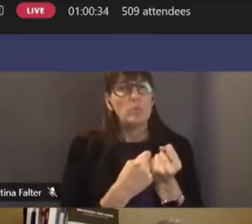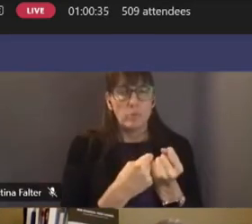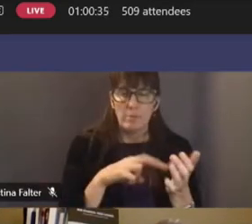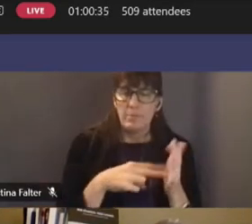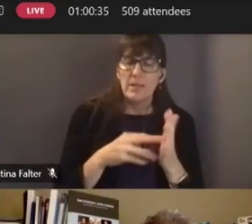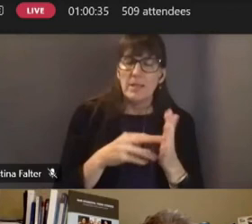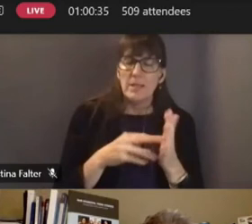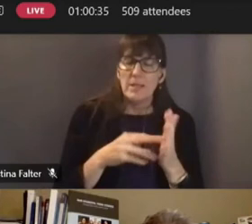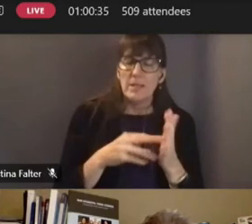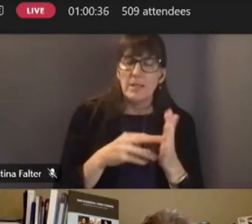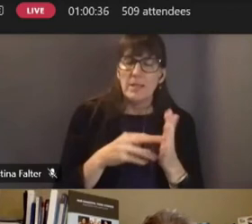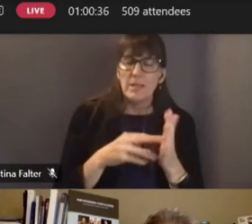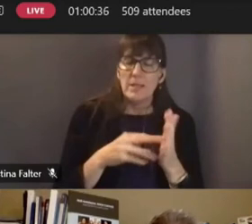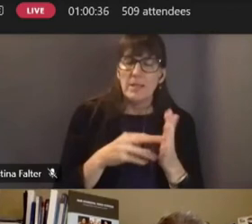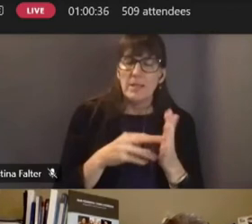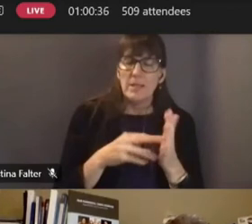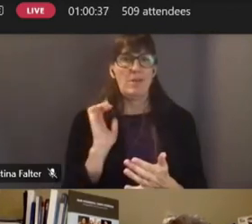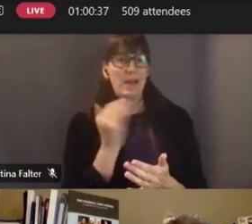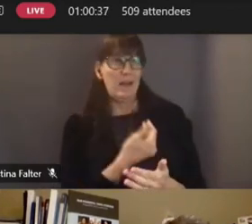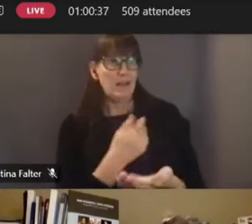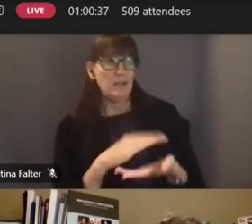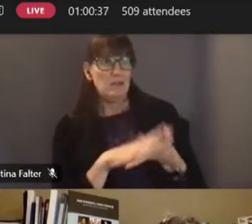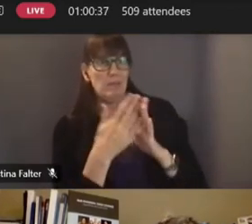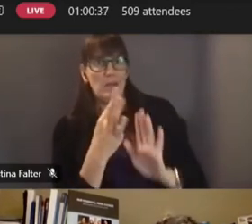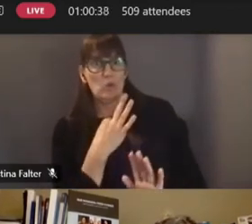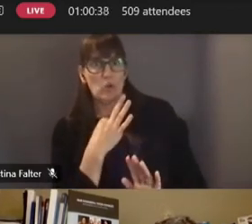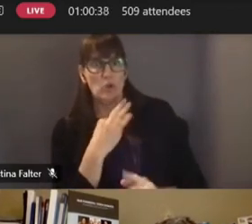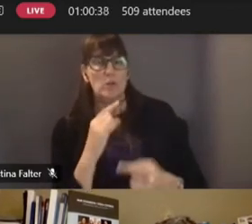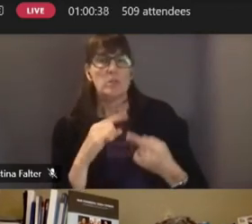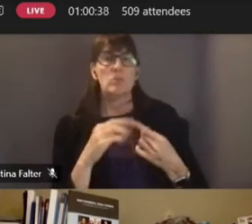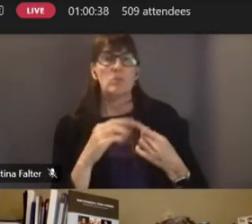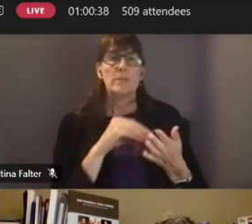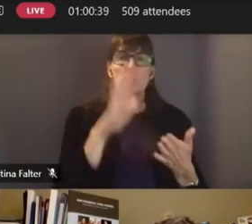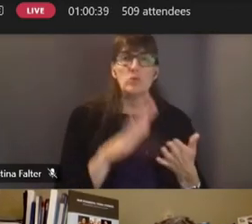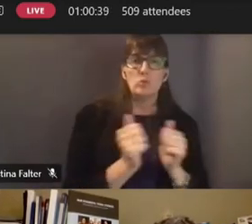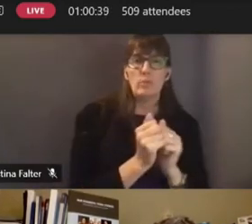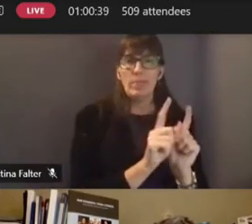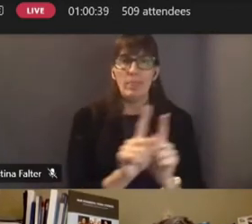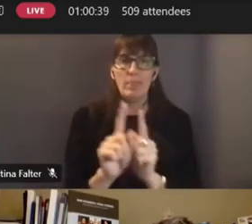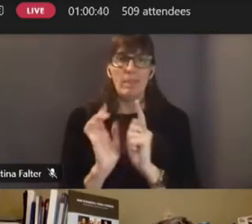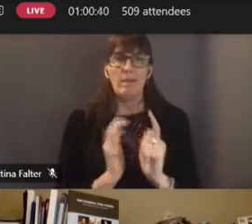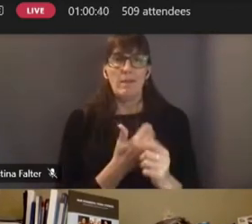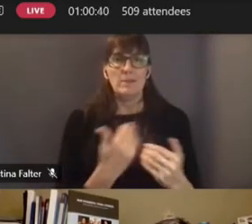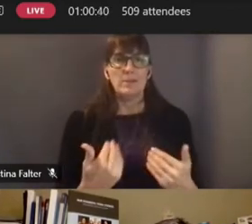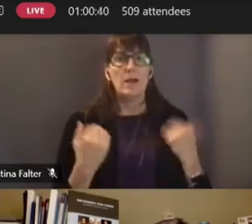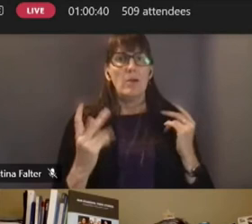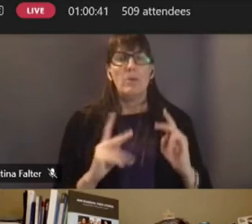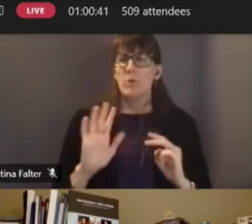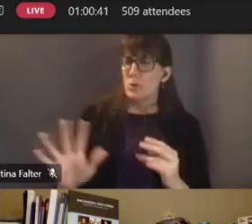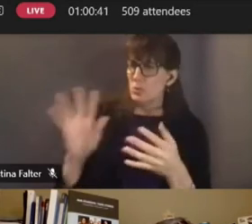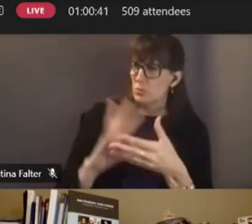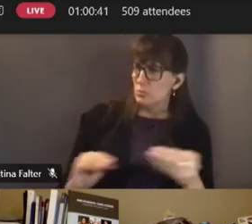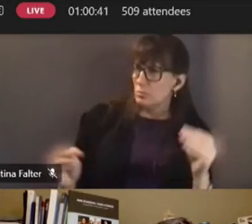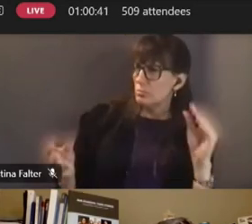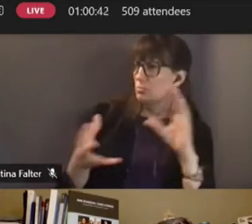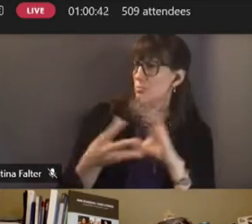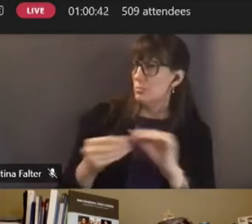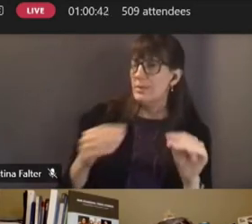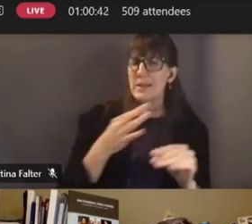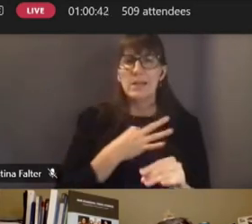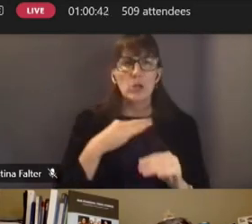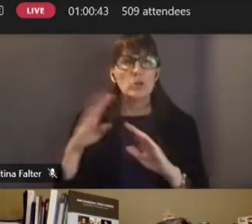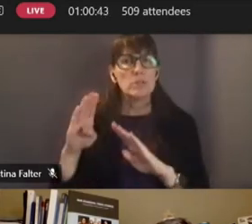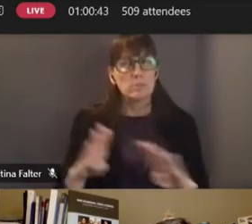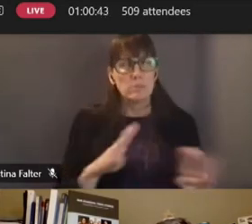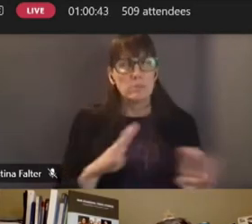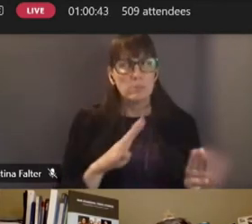for us to be curious as adults when students are with us, young people, is what is their story? To be curious about behaviors that we're seeing, to